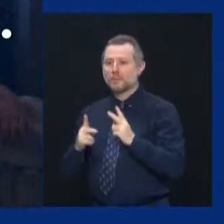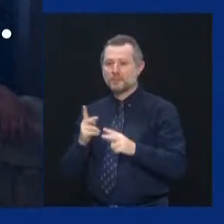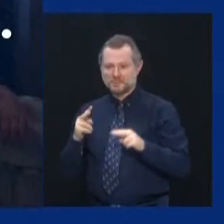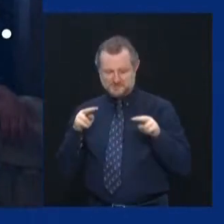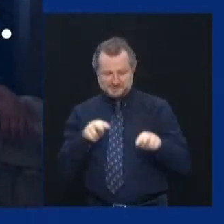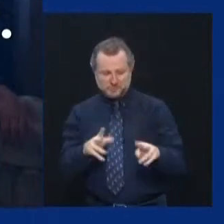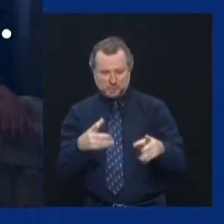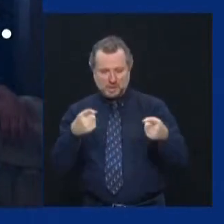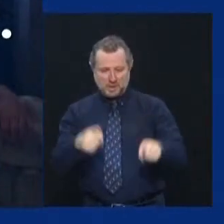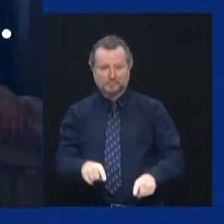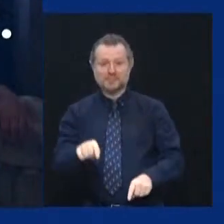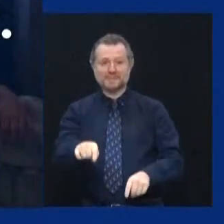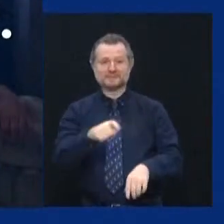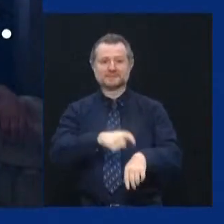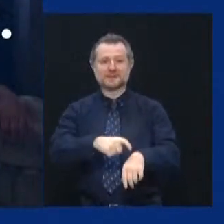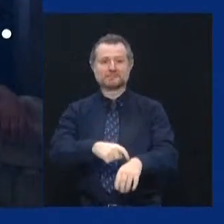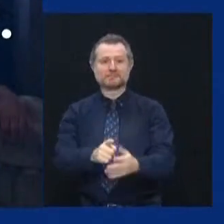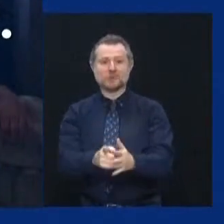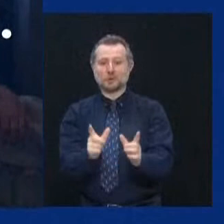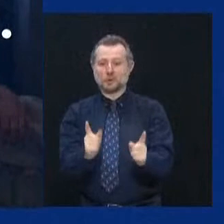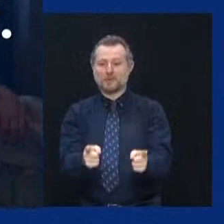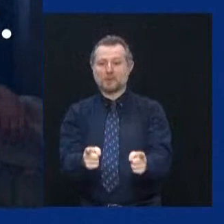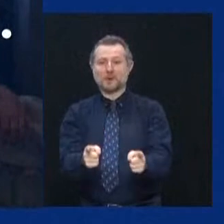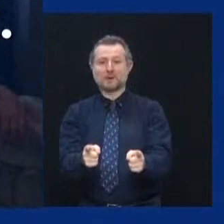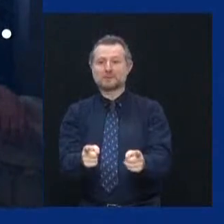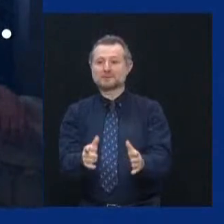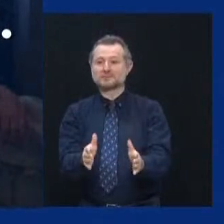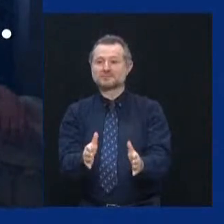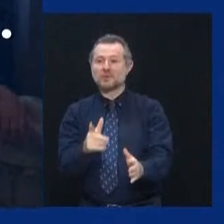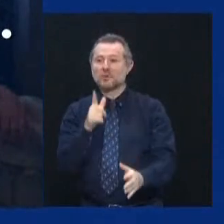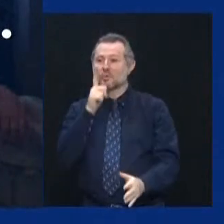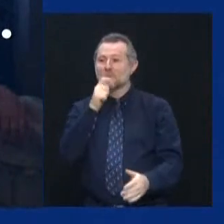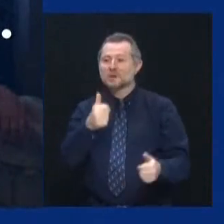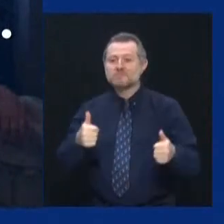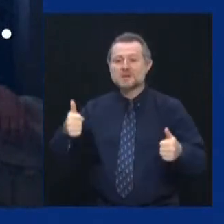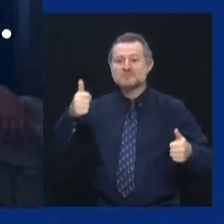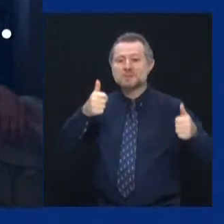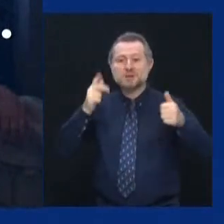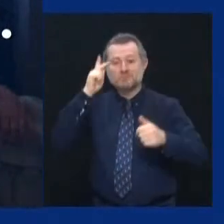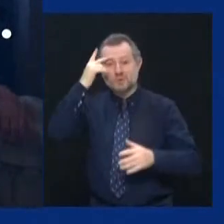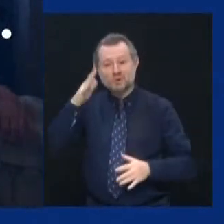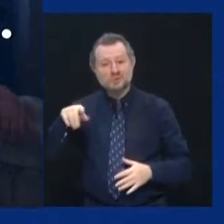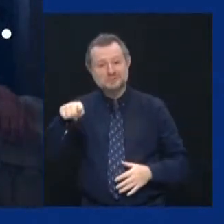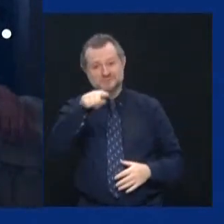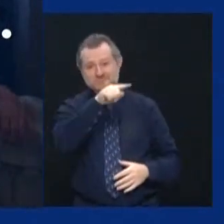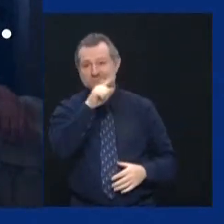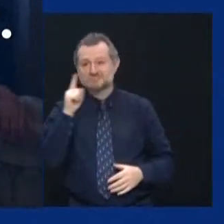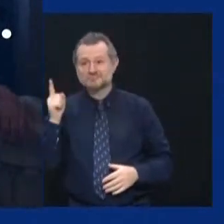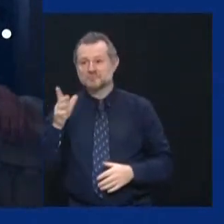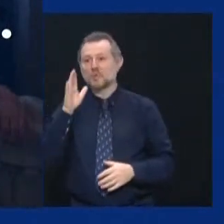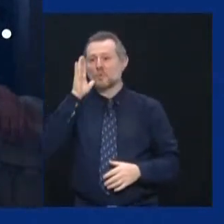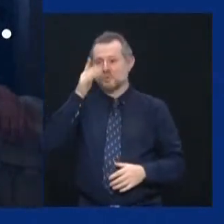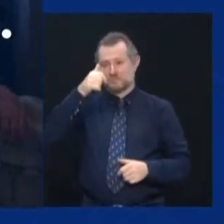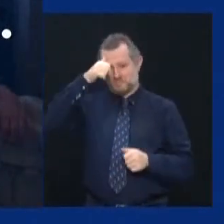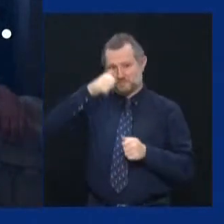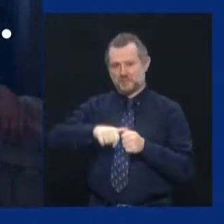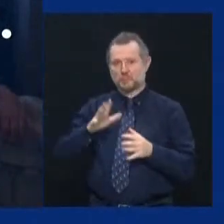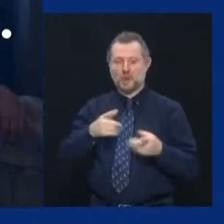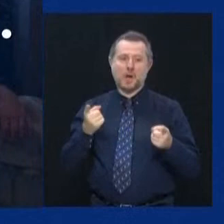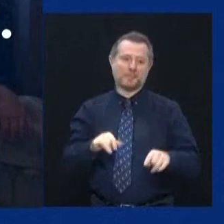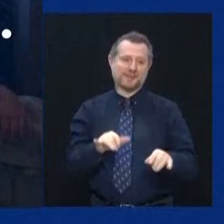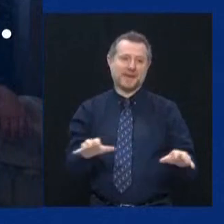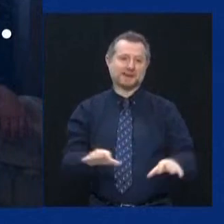elected officials are going to be defined by this moment. Certainly federal